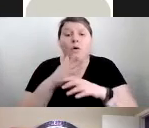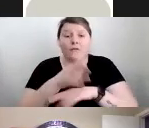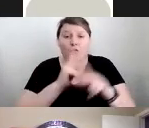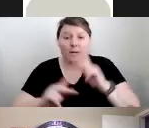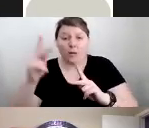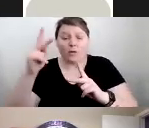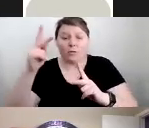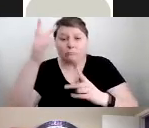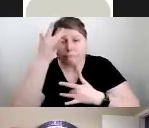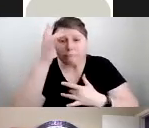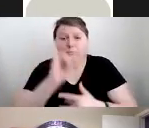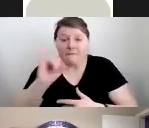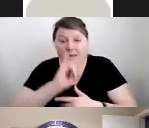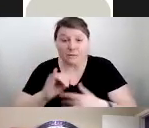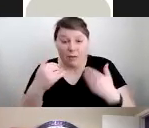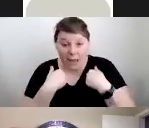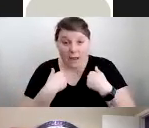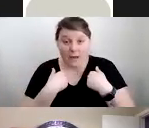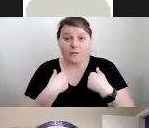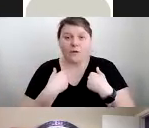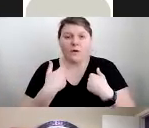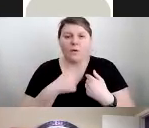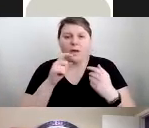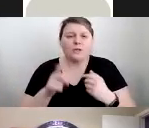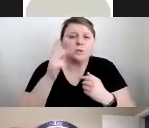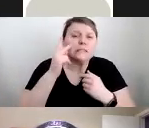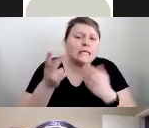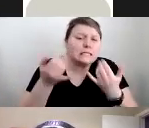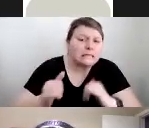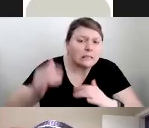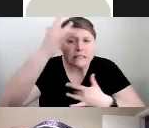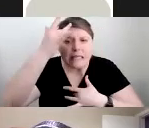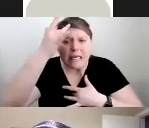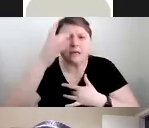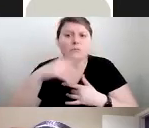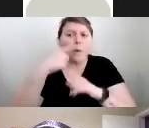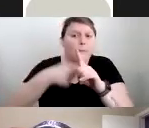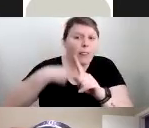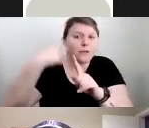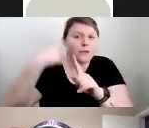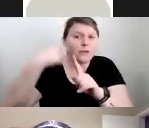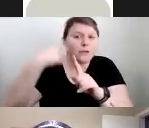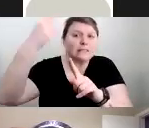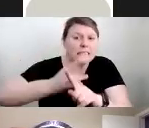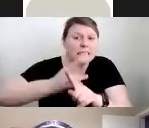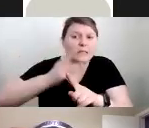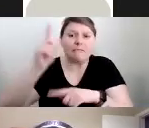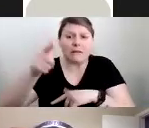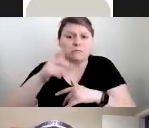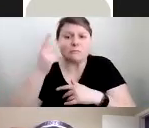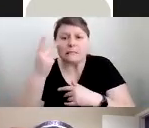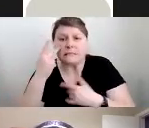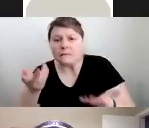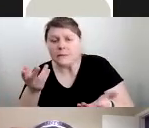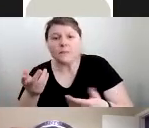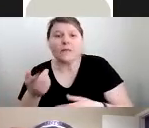infected and diagnosed with Myaro, we wanted to see if they were still sick a month, 2 months, 6 months afterwards. So they